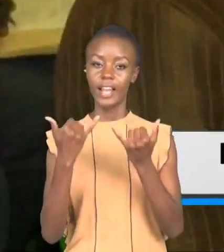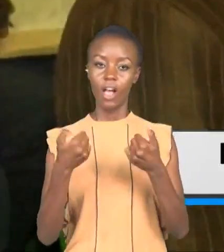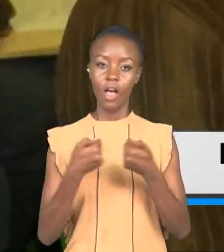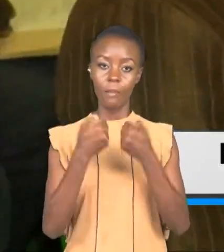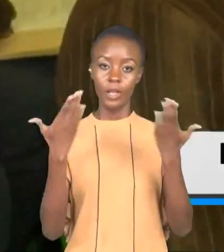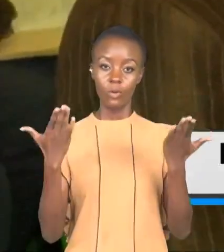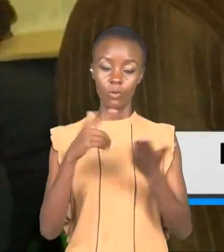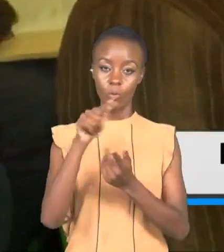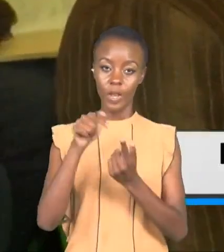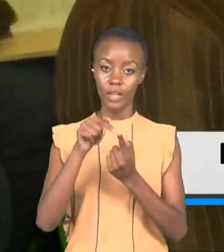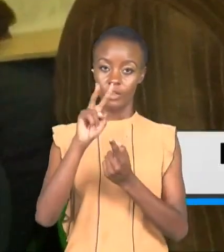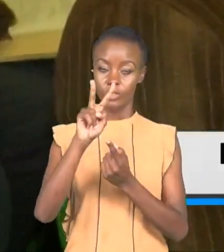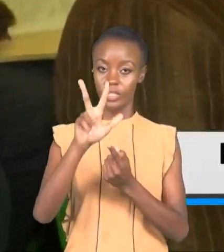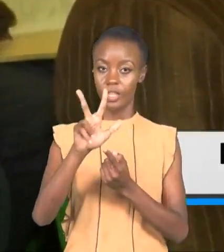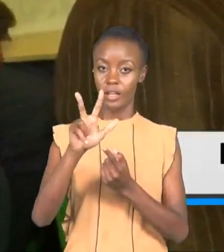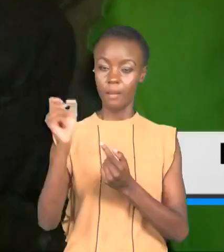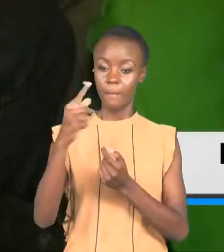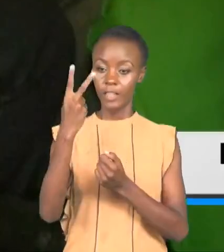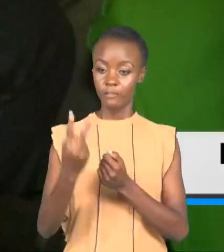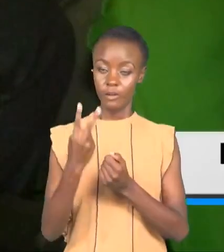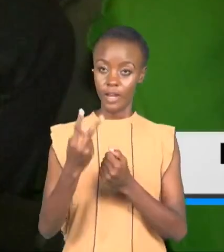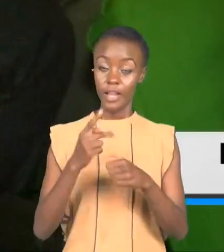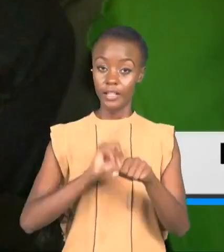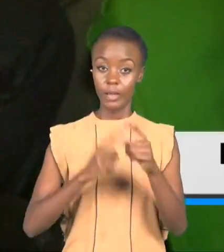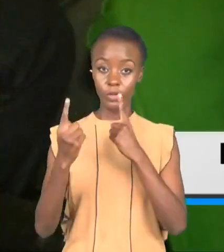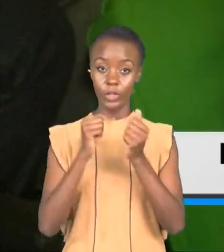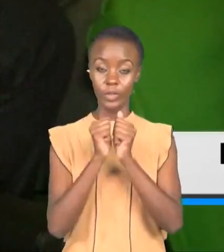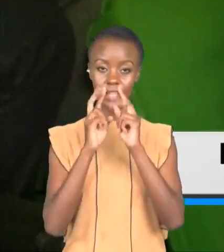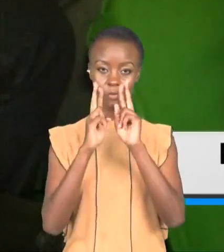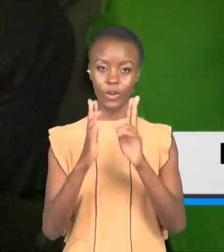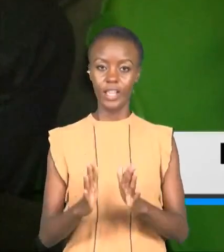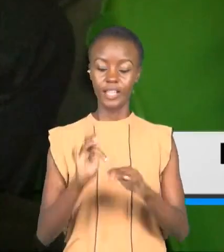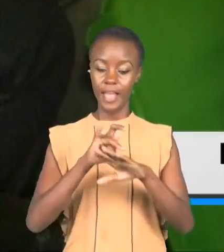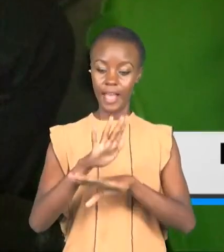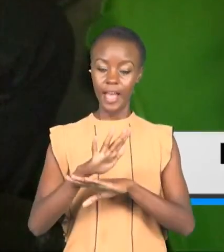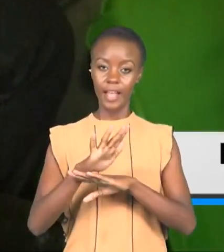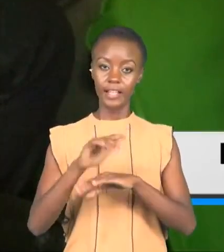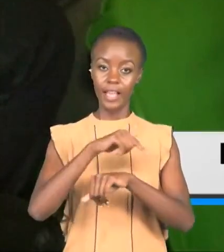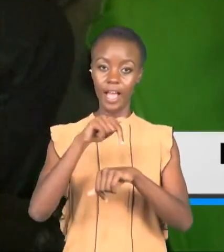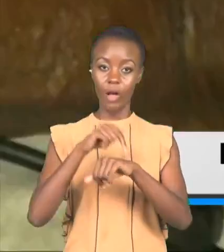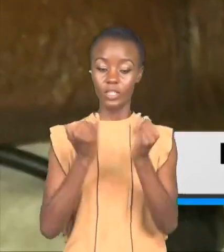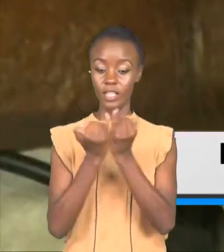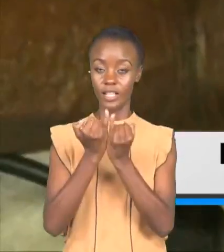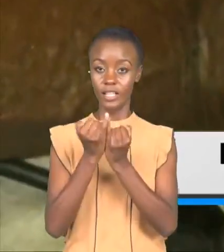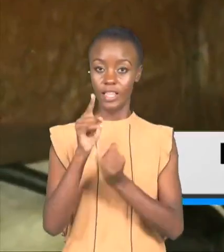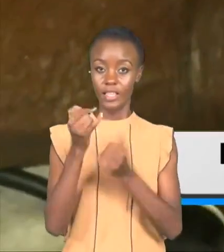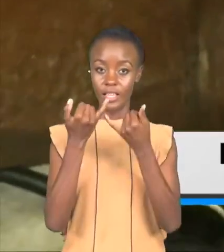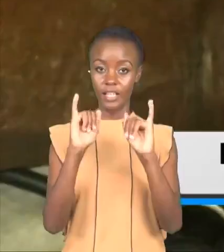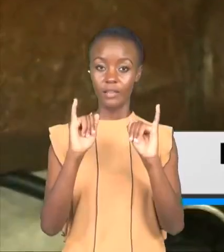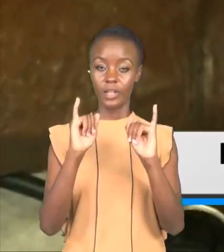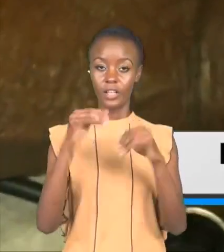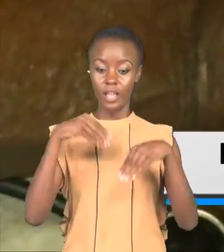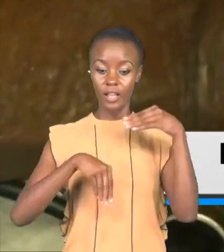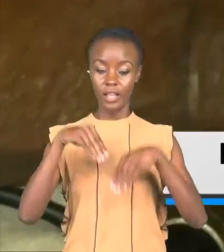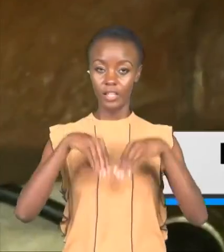on the 23rd of February. While addressing journalists in the early hours of Saturday, the Independent National Electoral